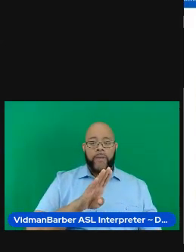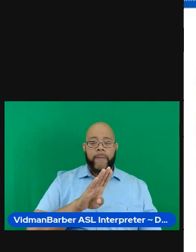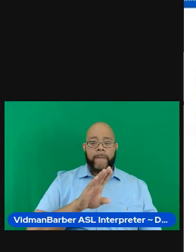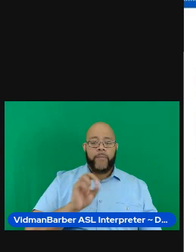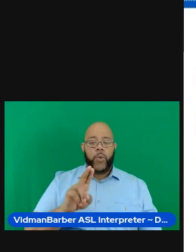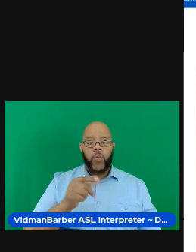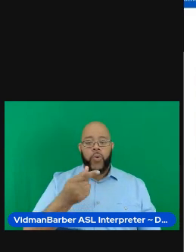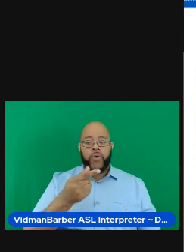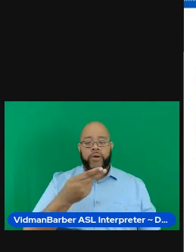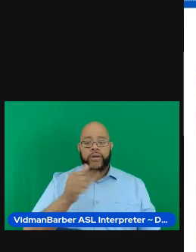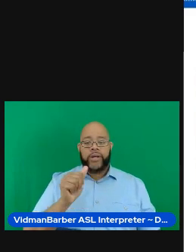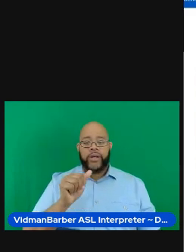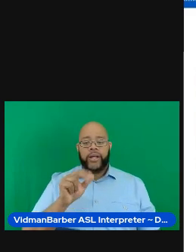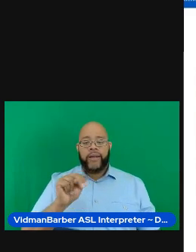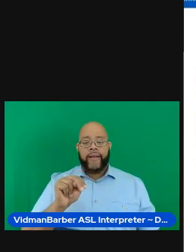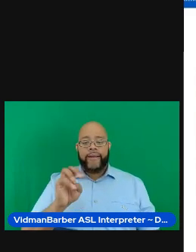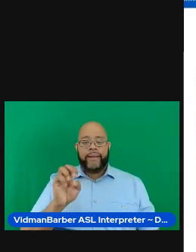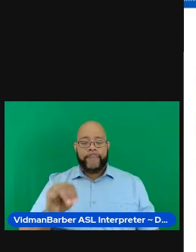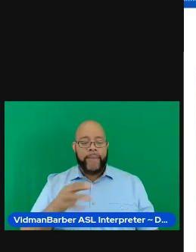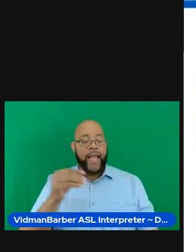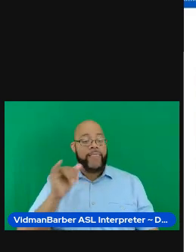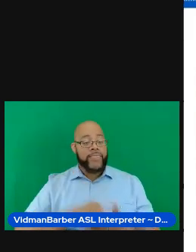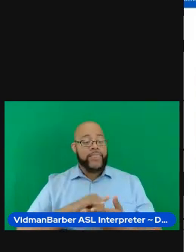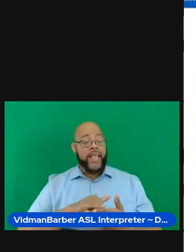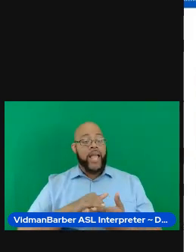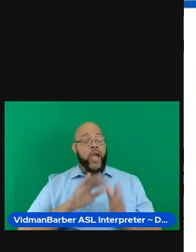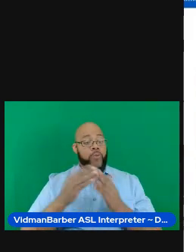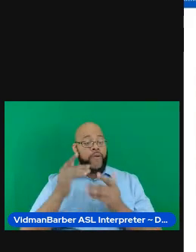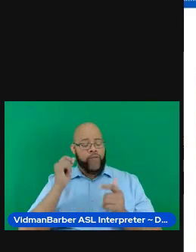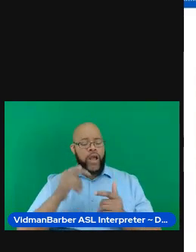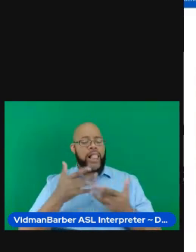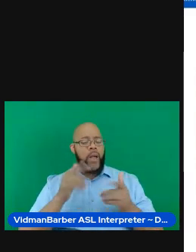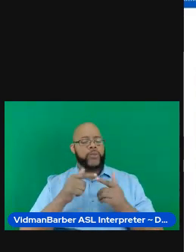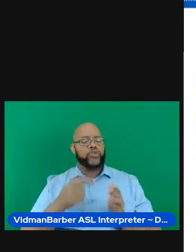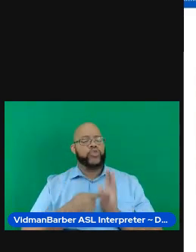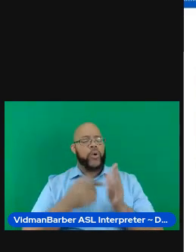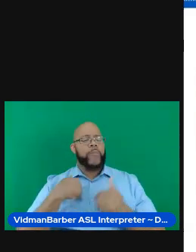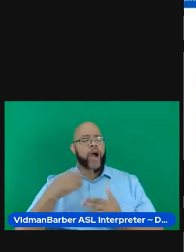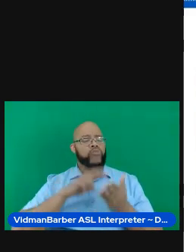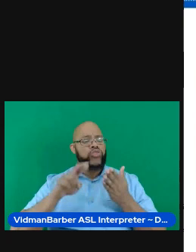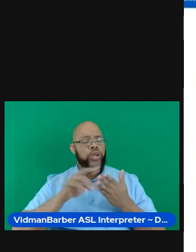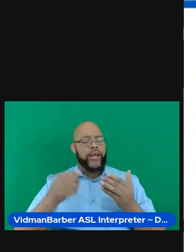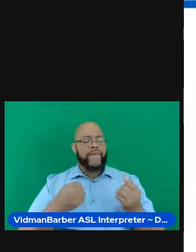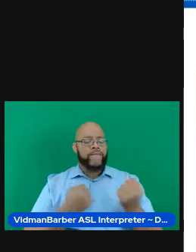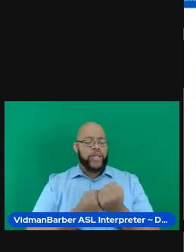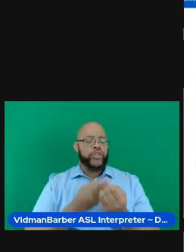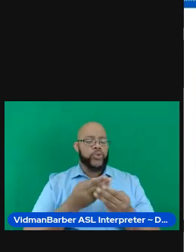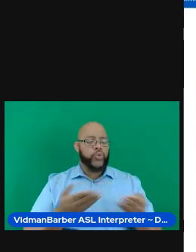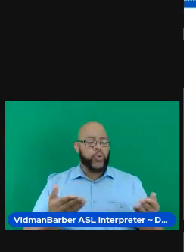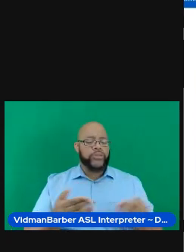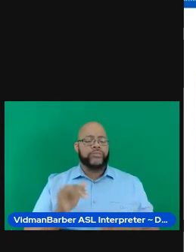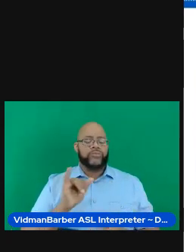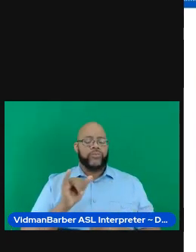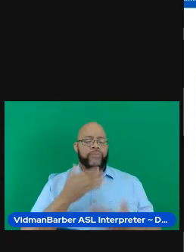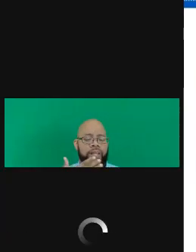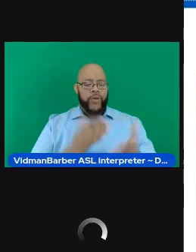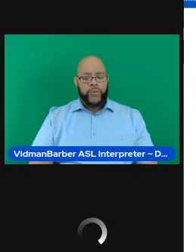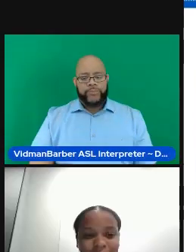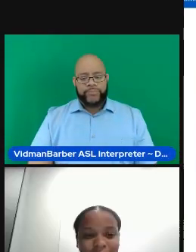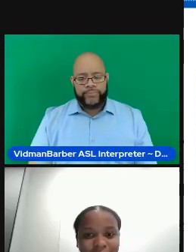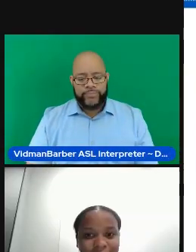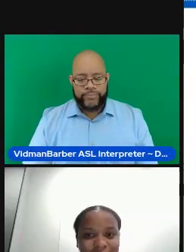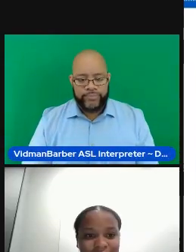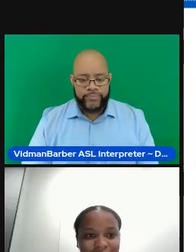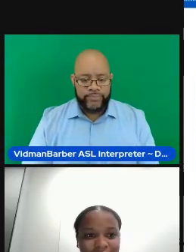in Immuno Committee for giving me the opportunity to present my research, and also funding sources. Thank you.